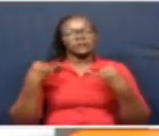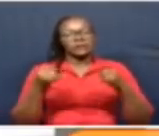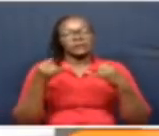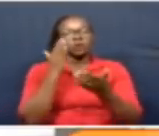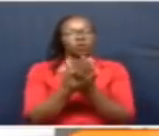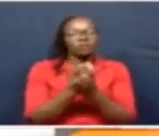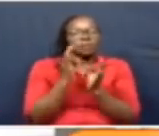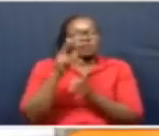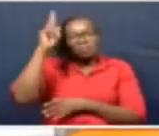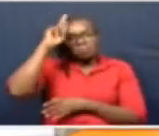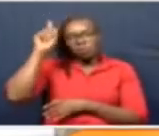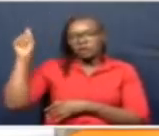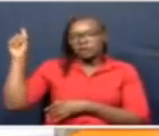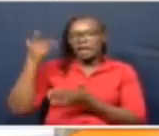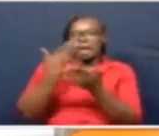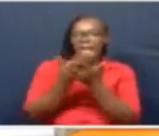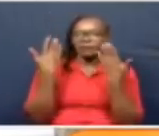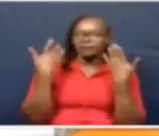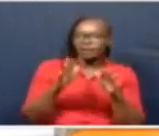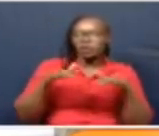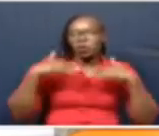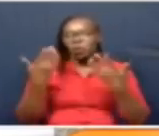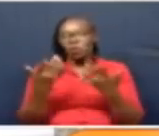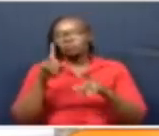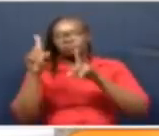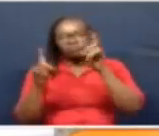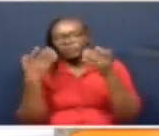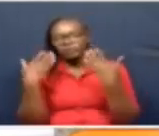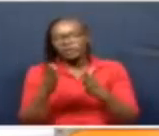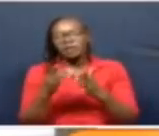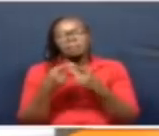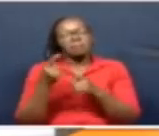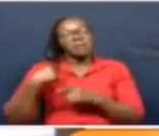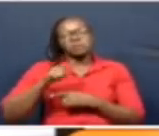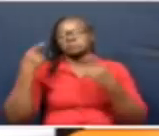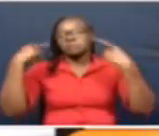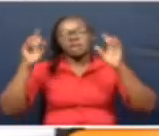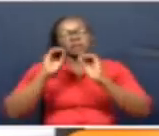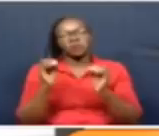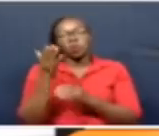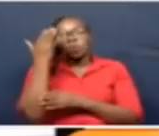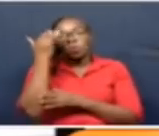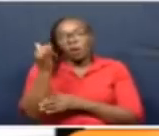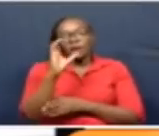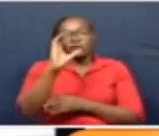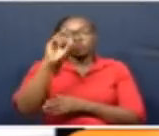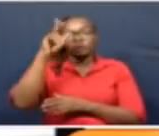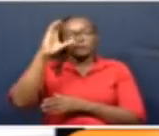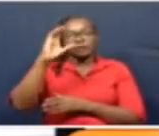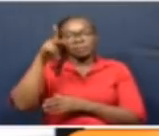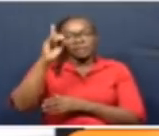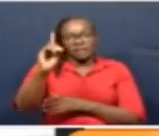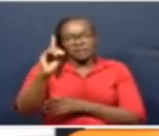whether the officer had been arrested or interrogated following the incident bore no fruits, as the Makadara OCPD Nehemiah